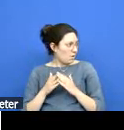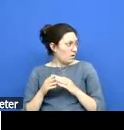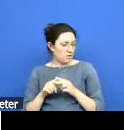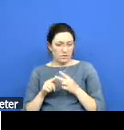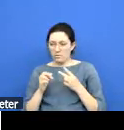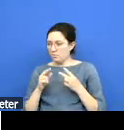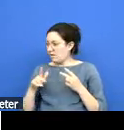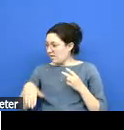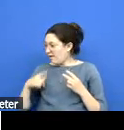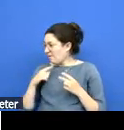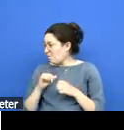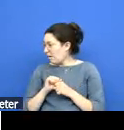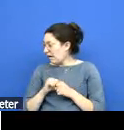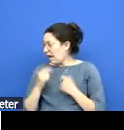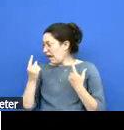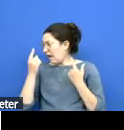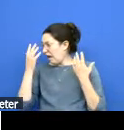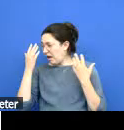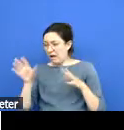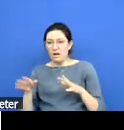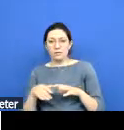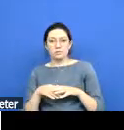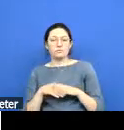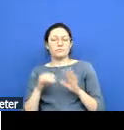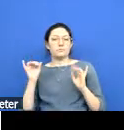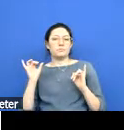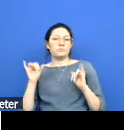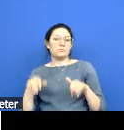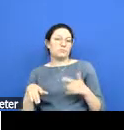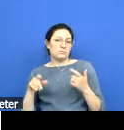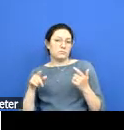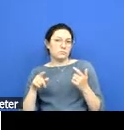or, yeah. So.